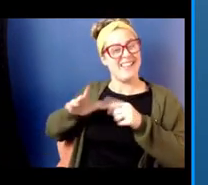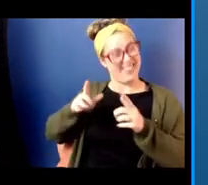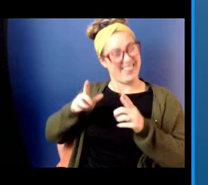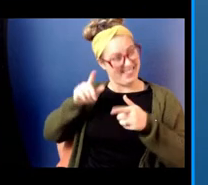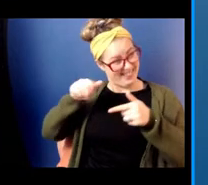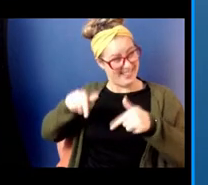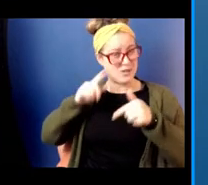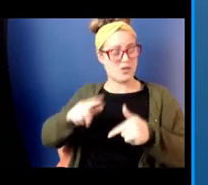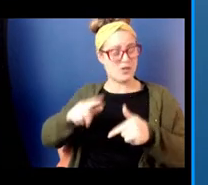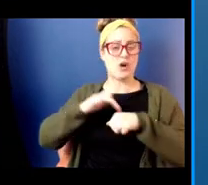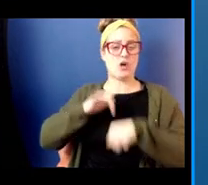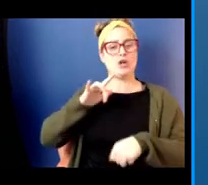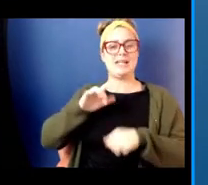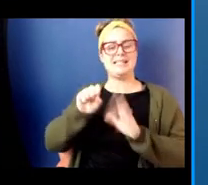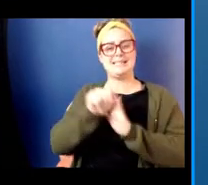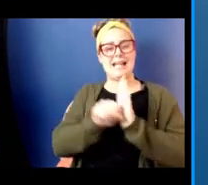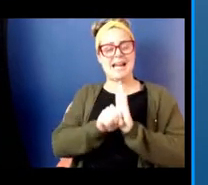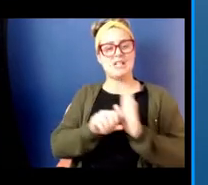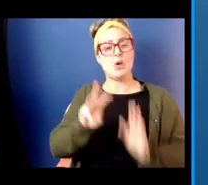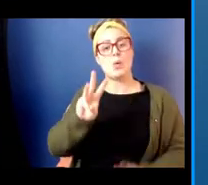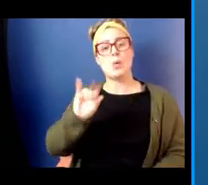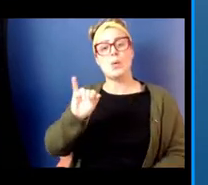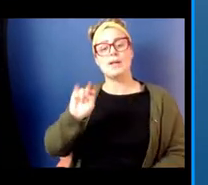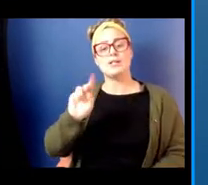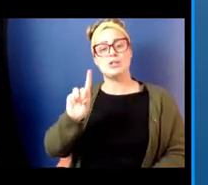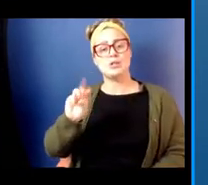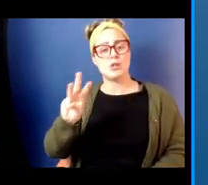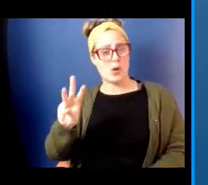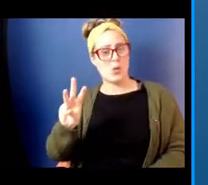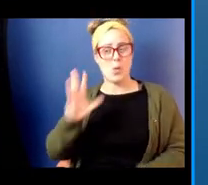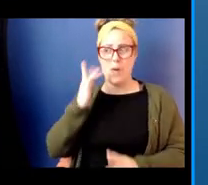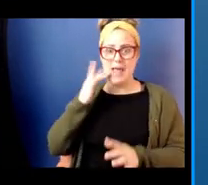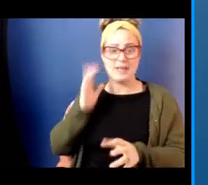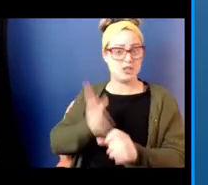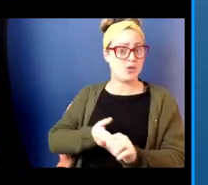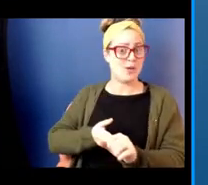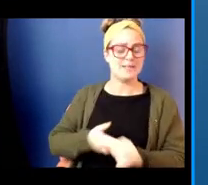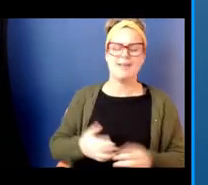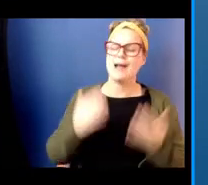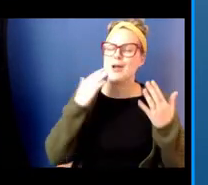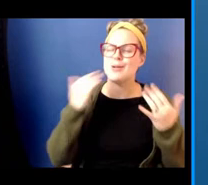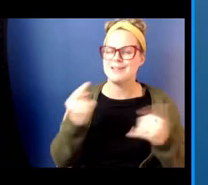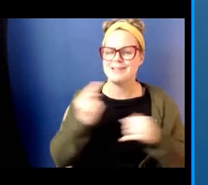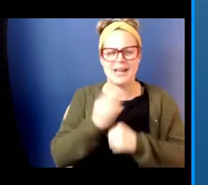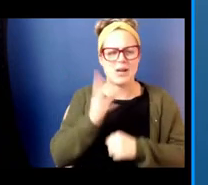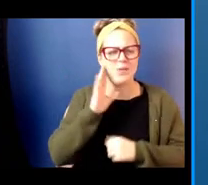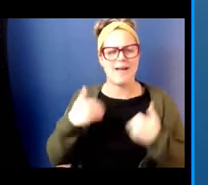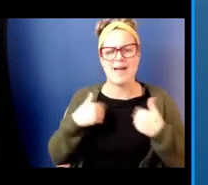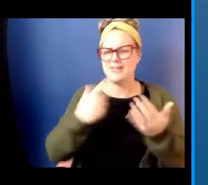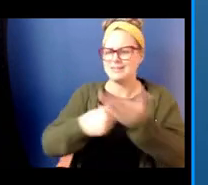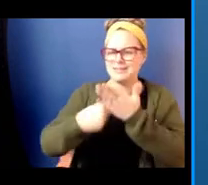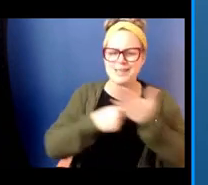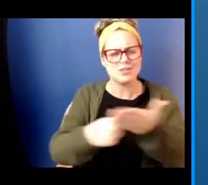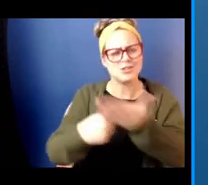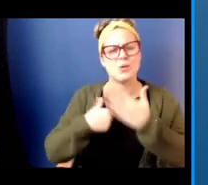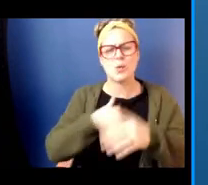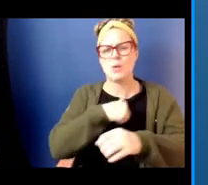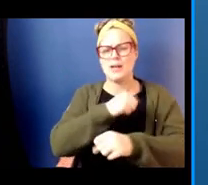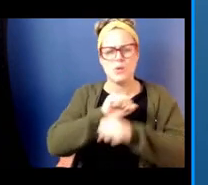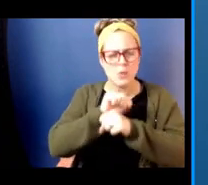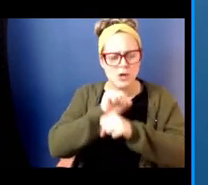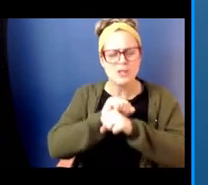that I know we will have a spirited discussion today as we work to finalize our 2024 pre-window period